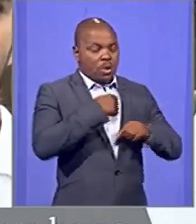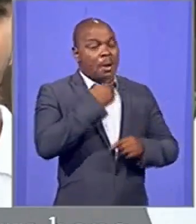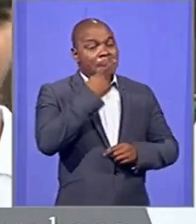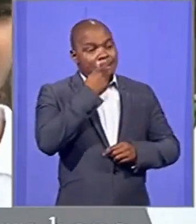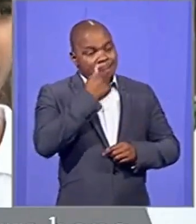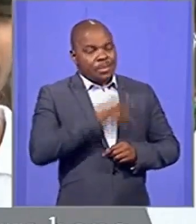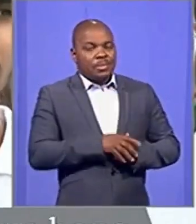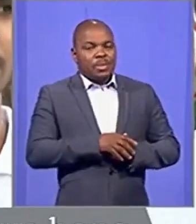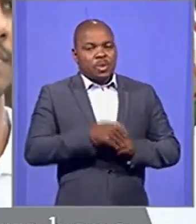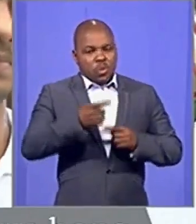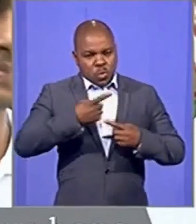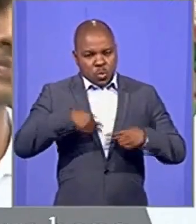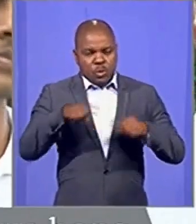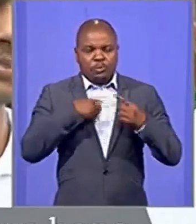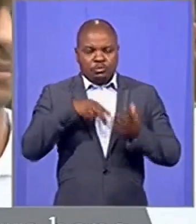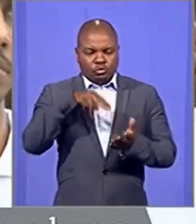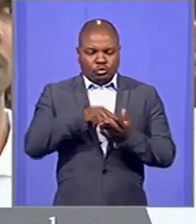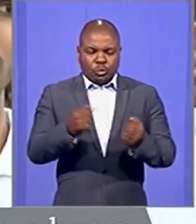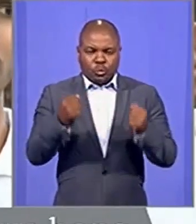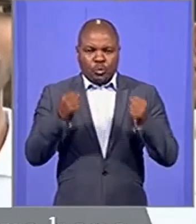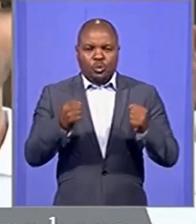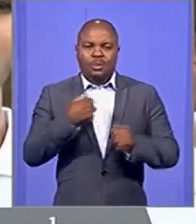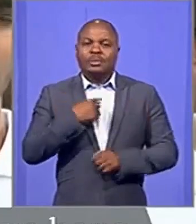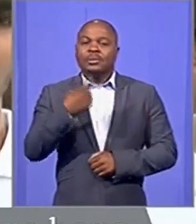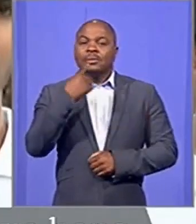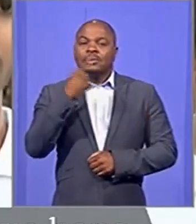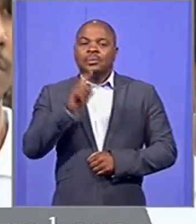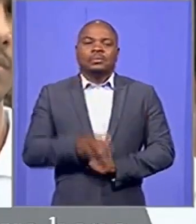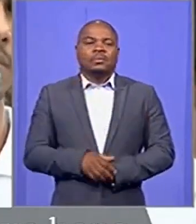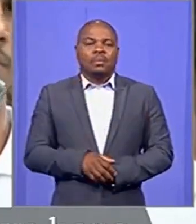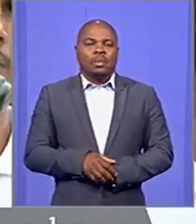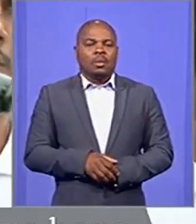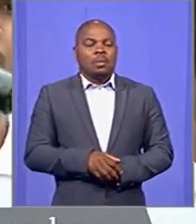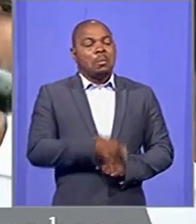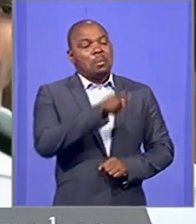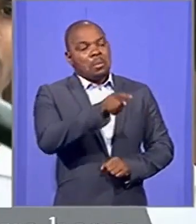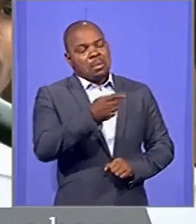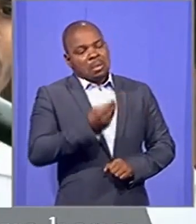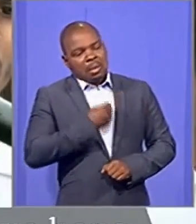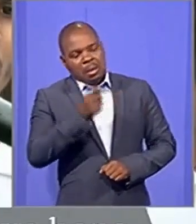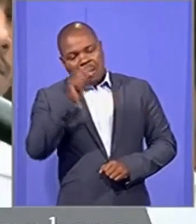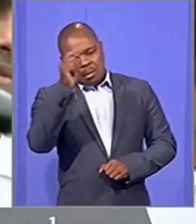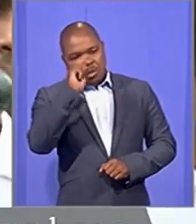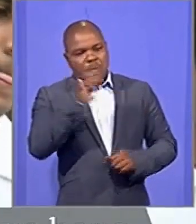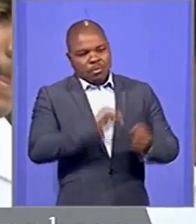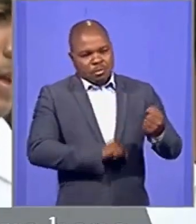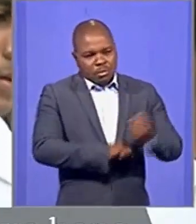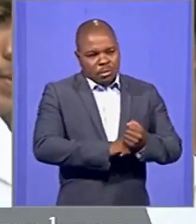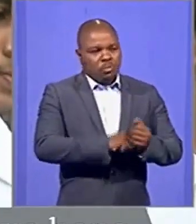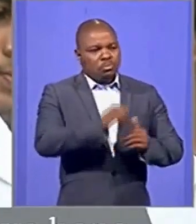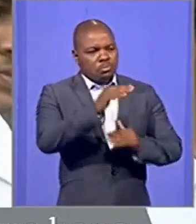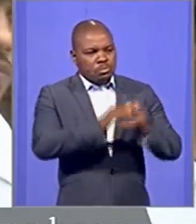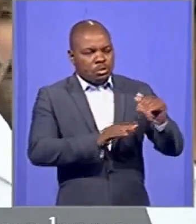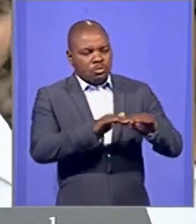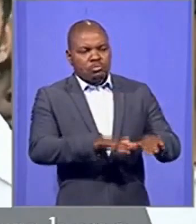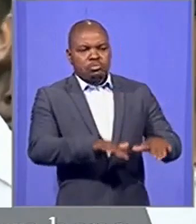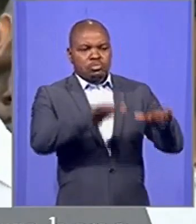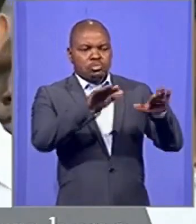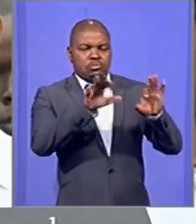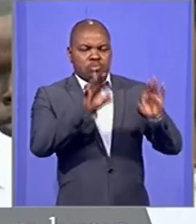we are taking a stand to support and to build our young boys. We want to